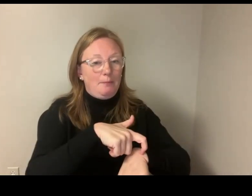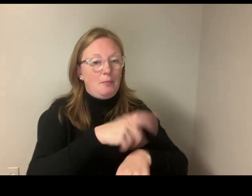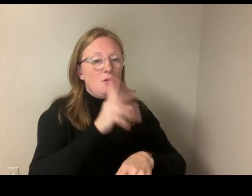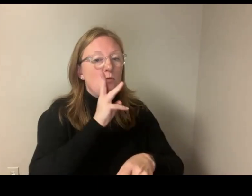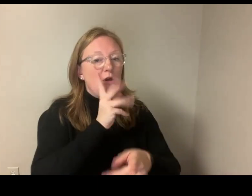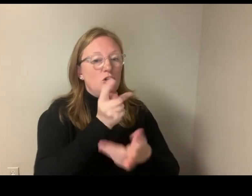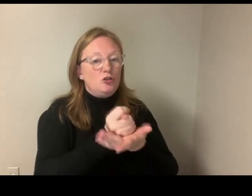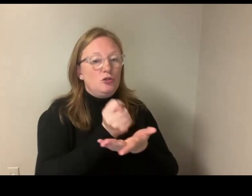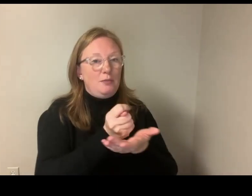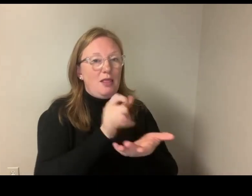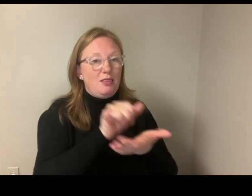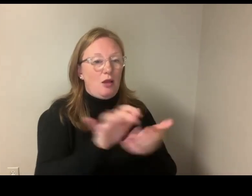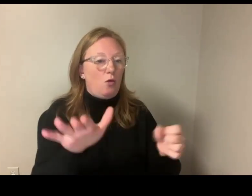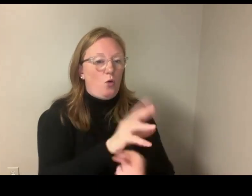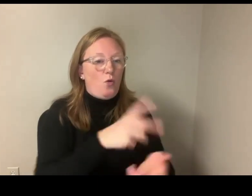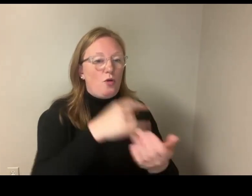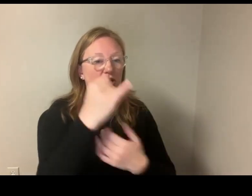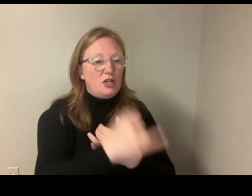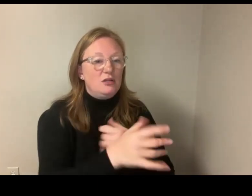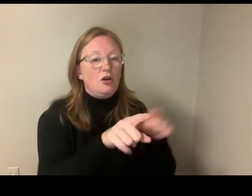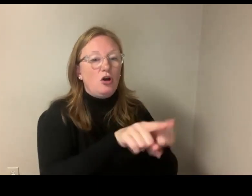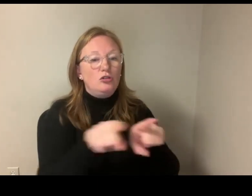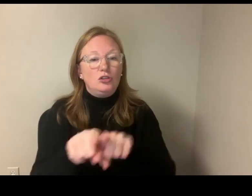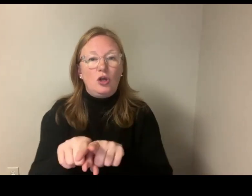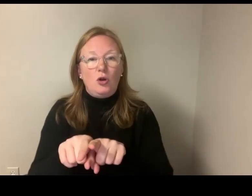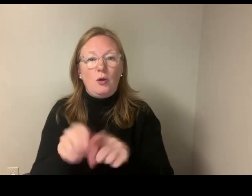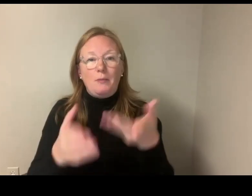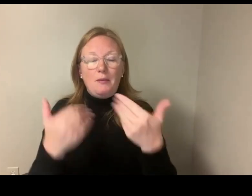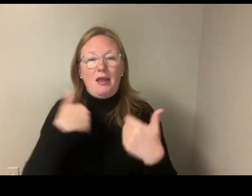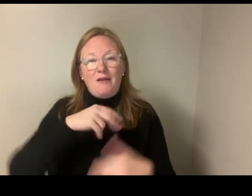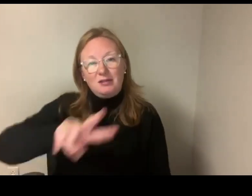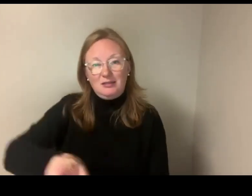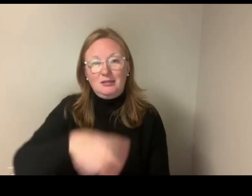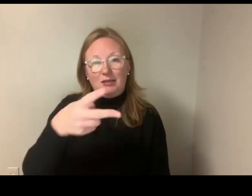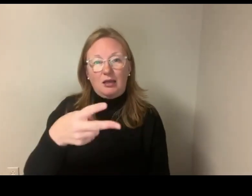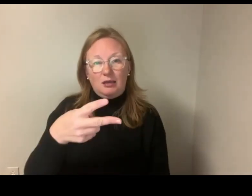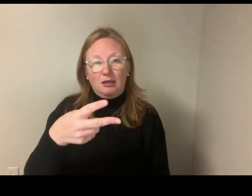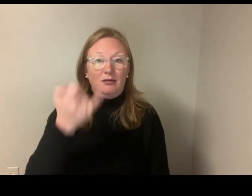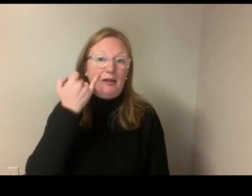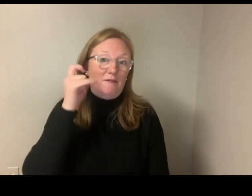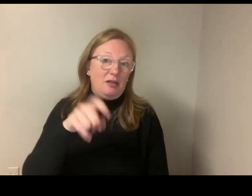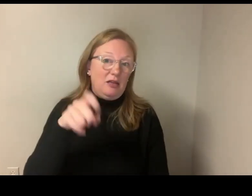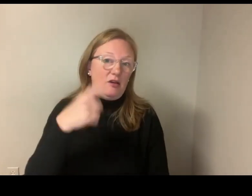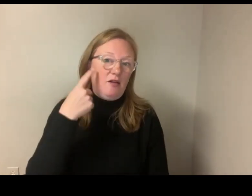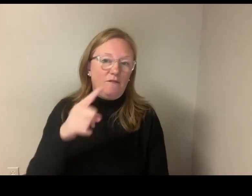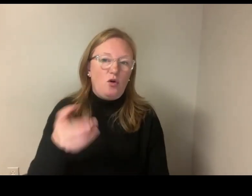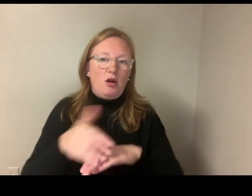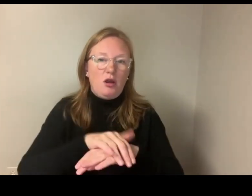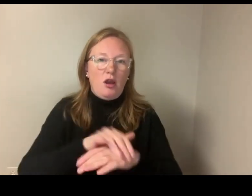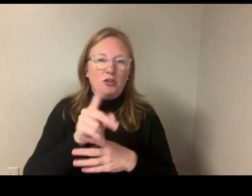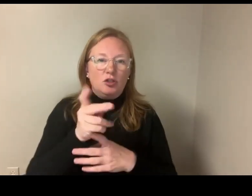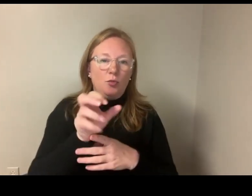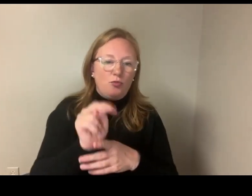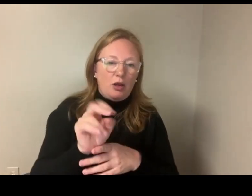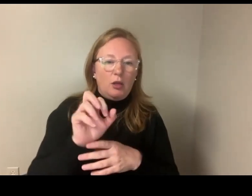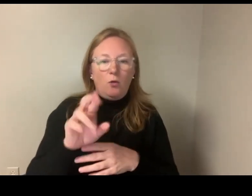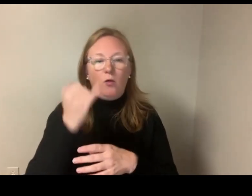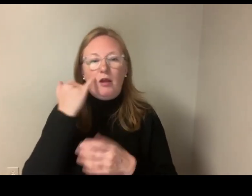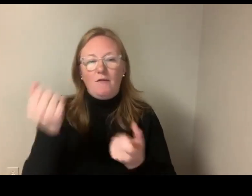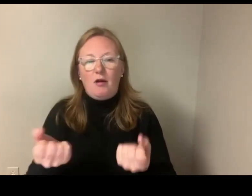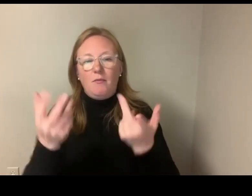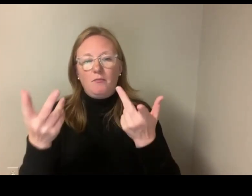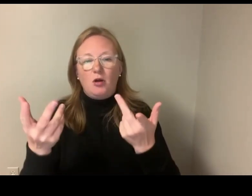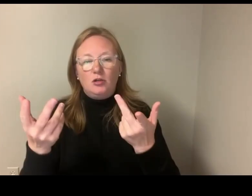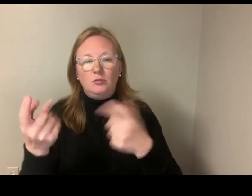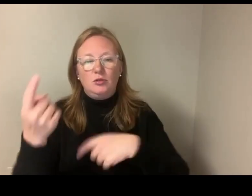plant throughout that project, and the potential to have another one as needed for either coverage at Brecken or if we have multiple